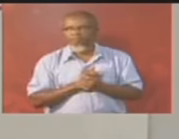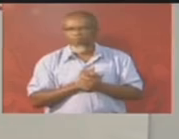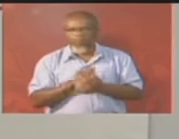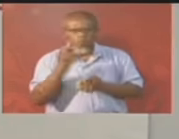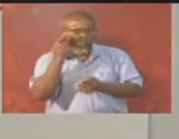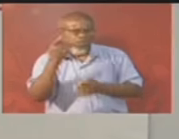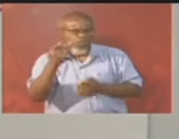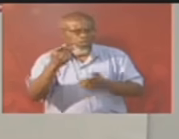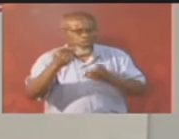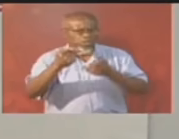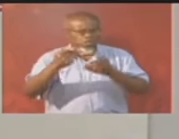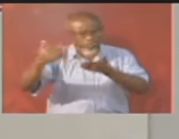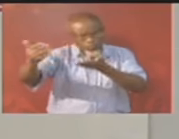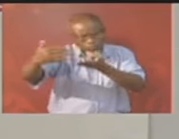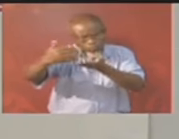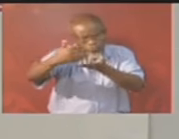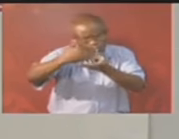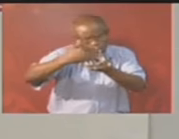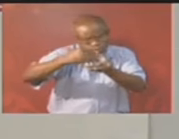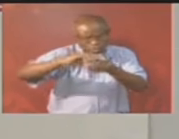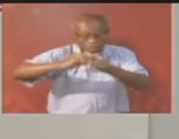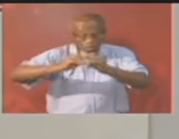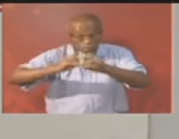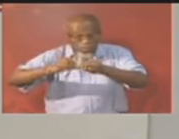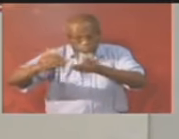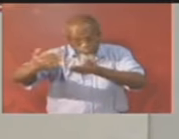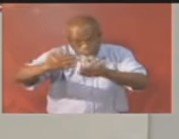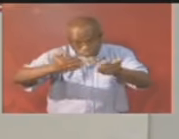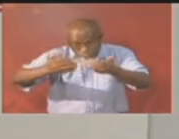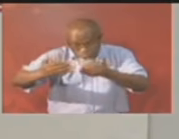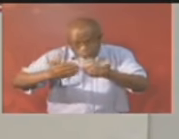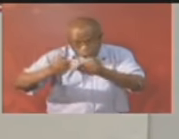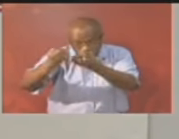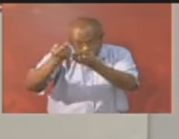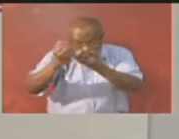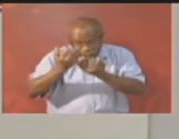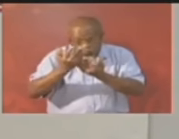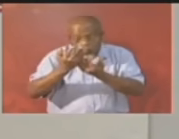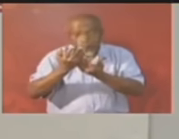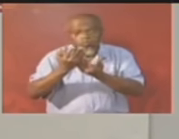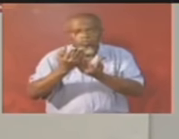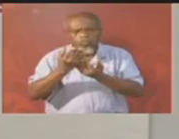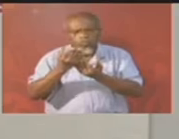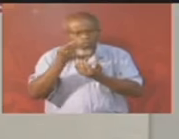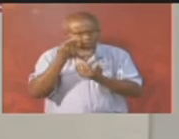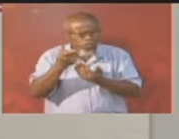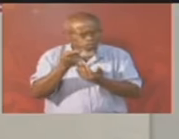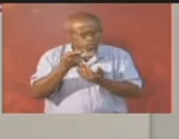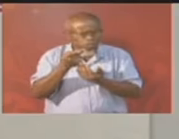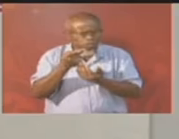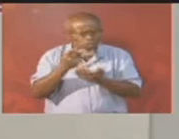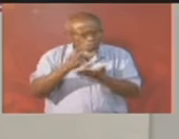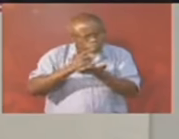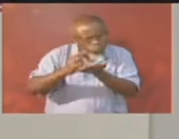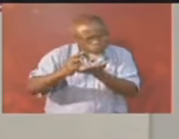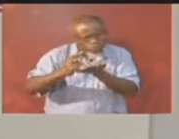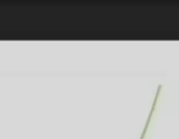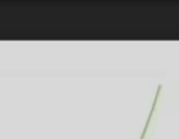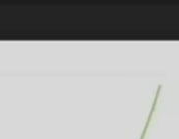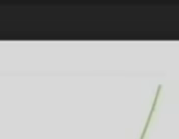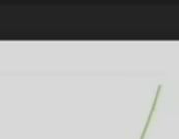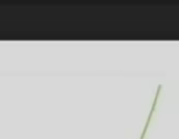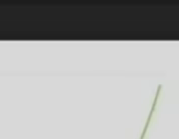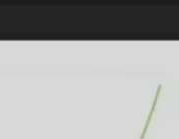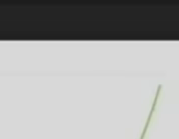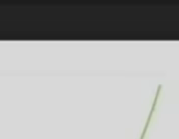our statistics, from our information, is that we began to see a week-on-week increase in